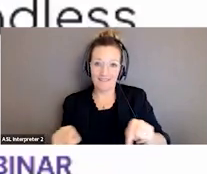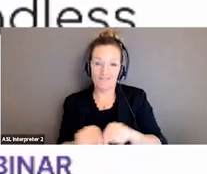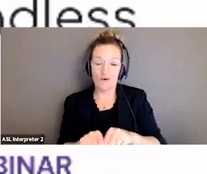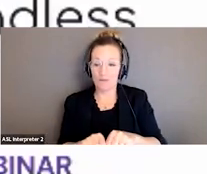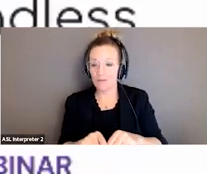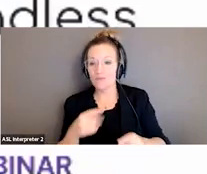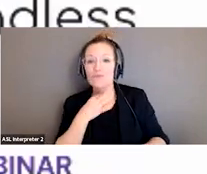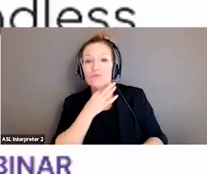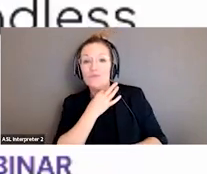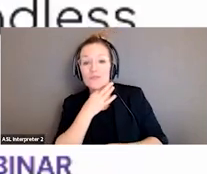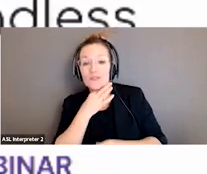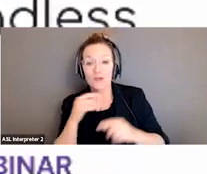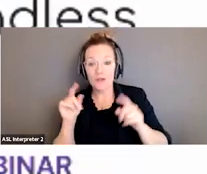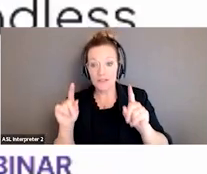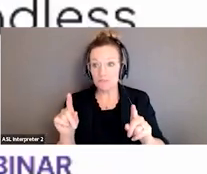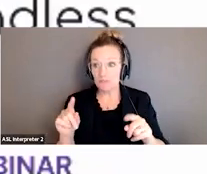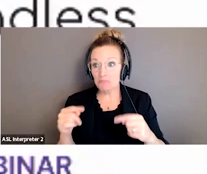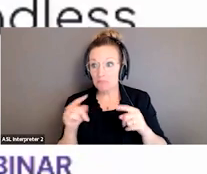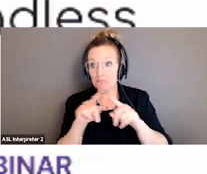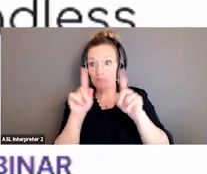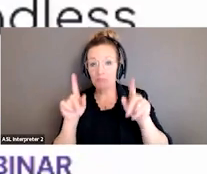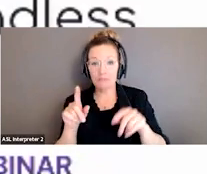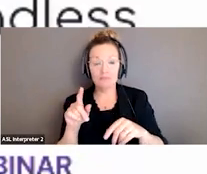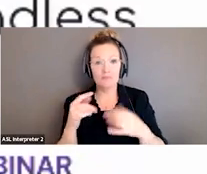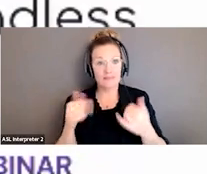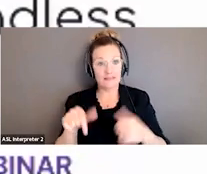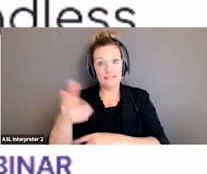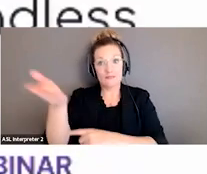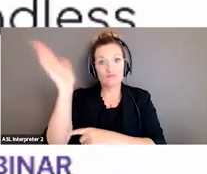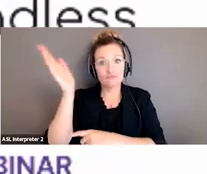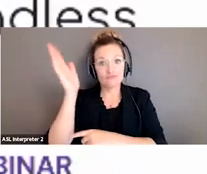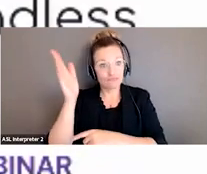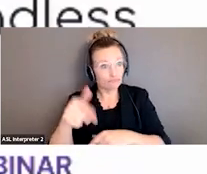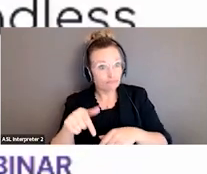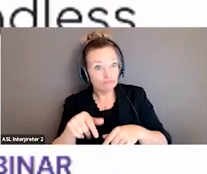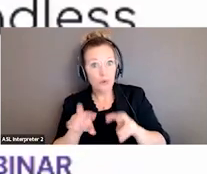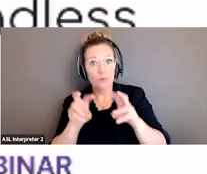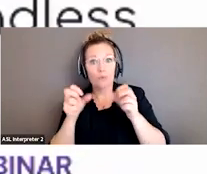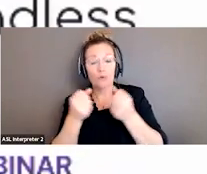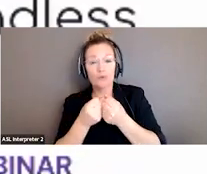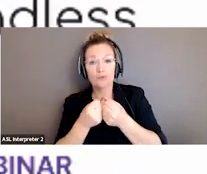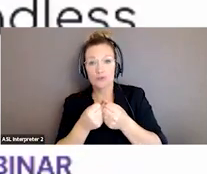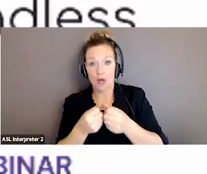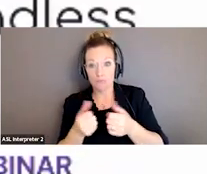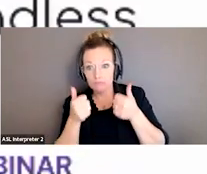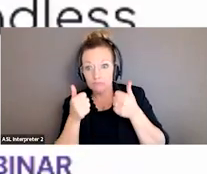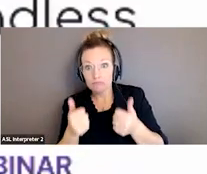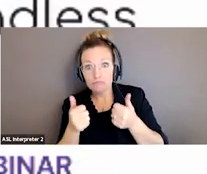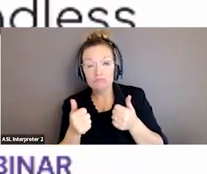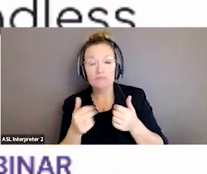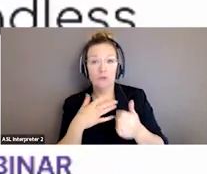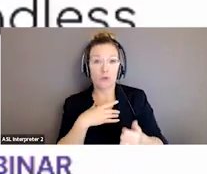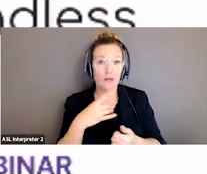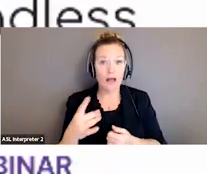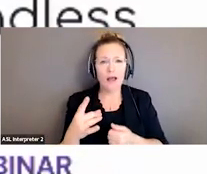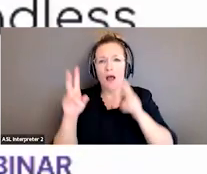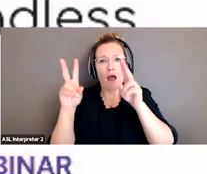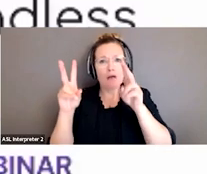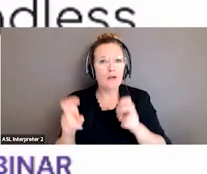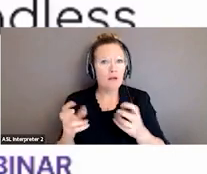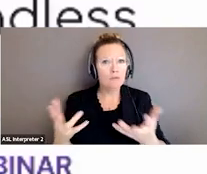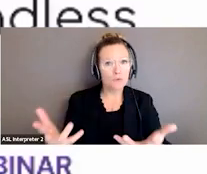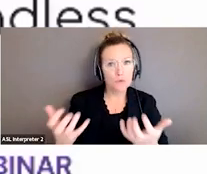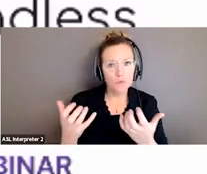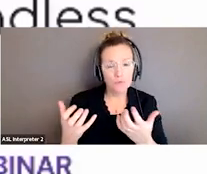this Toolkit Tuesday session went and the series in general. If there's a topic you'd like us to